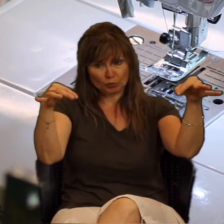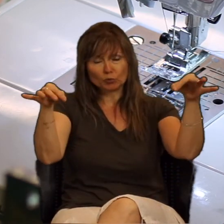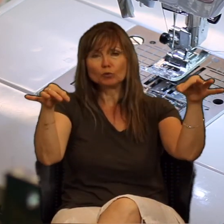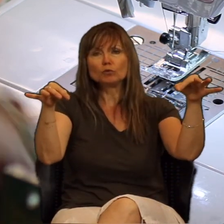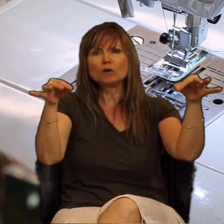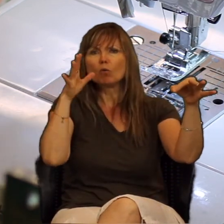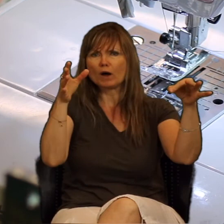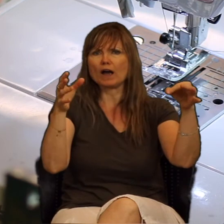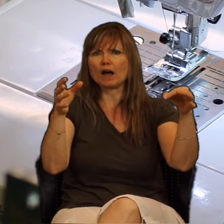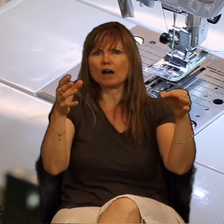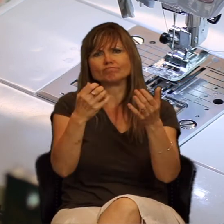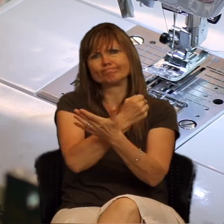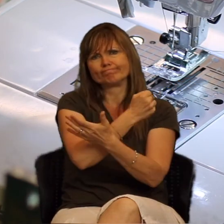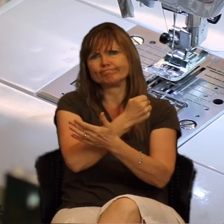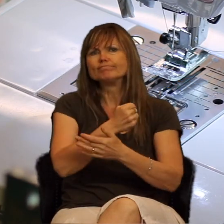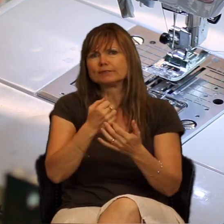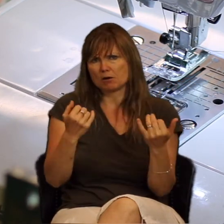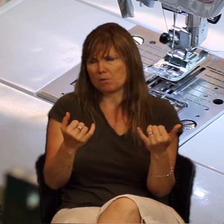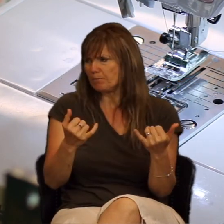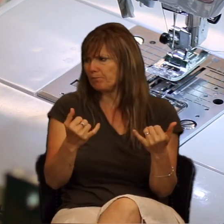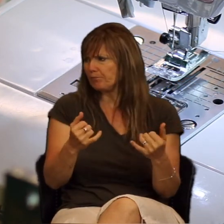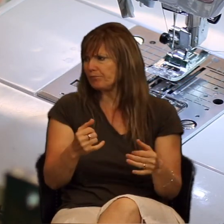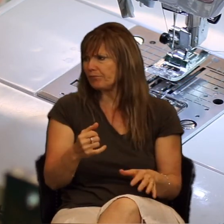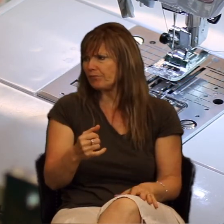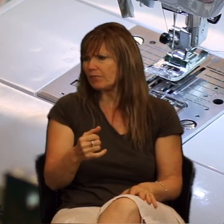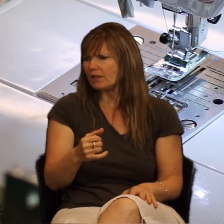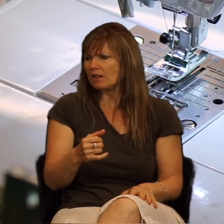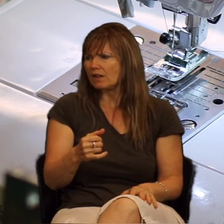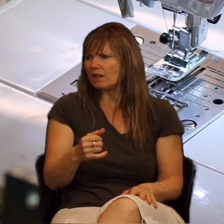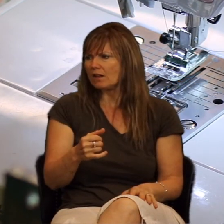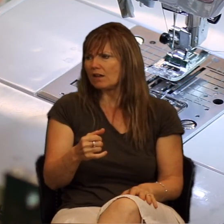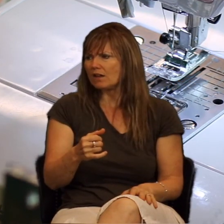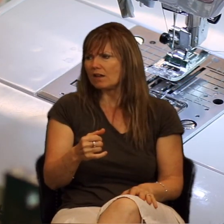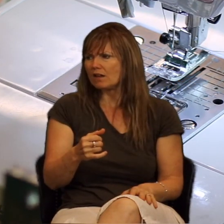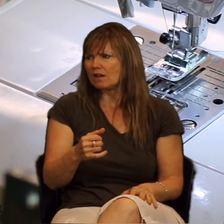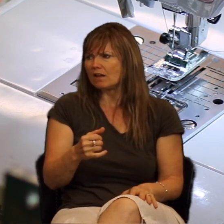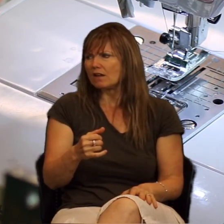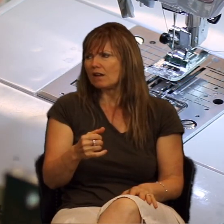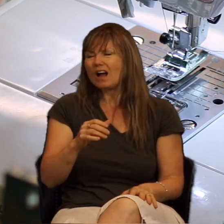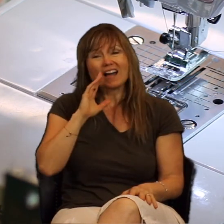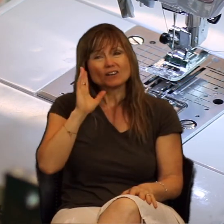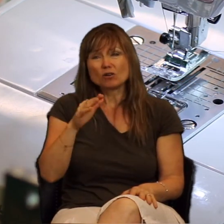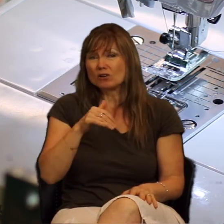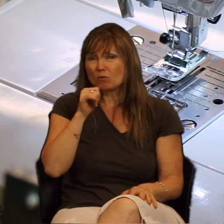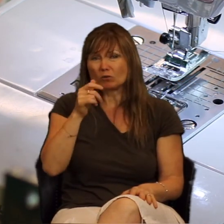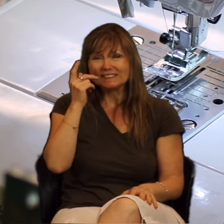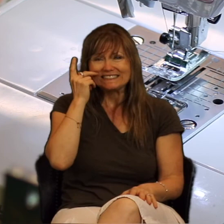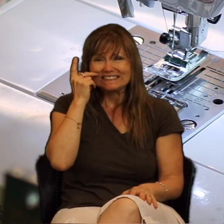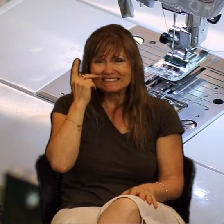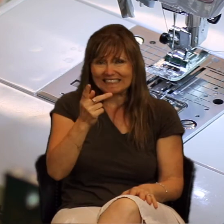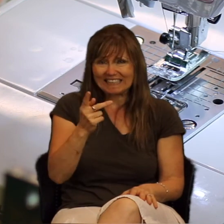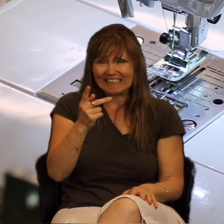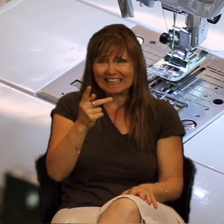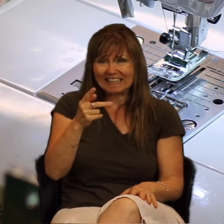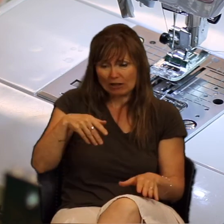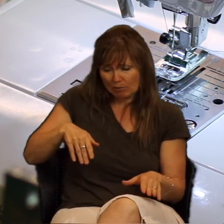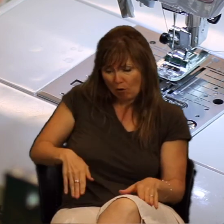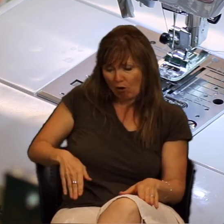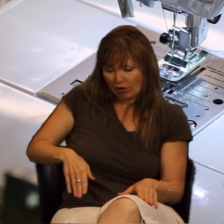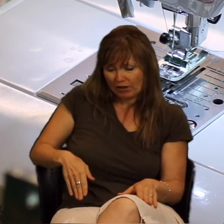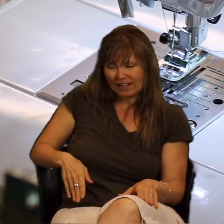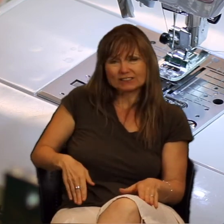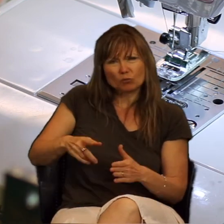pattern does matter which way it goes, I know you're not going to see in the pockets, but I still like to line everything